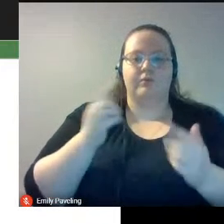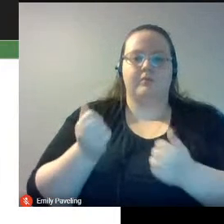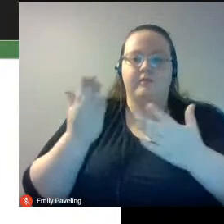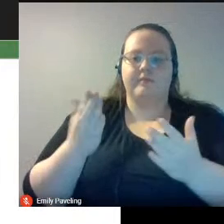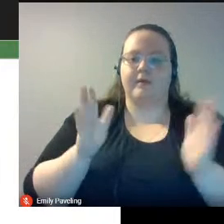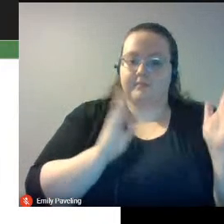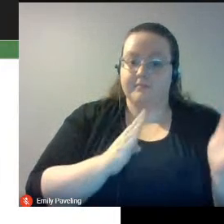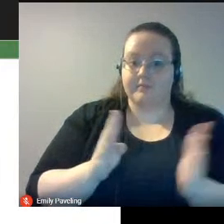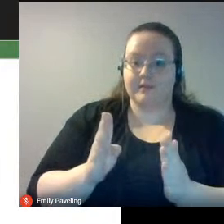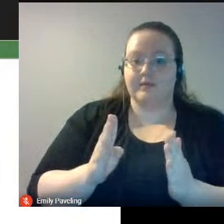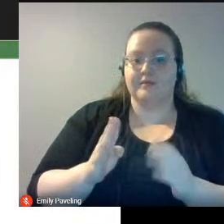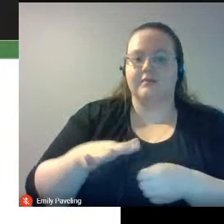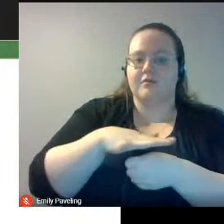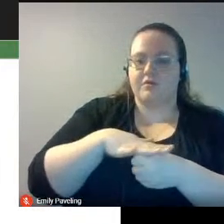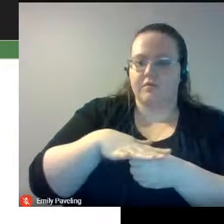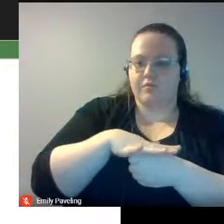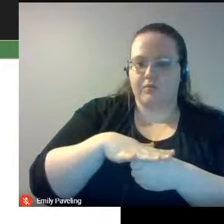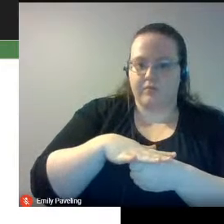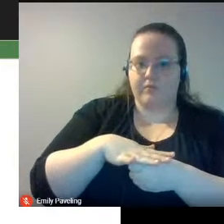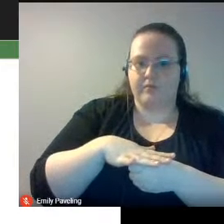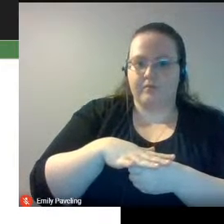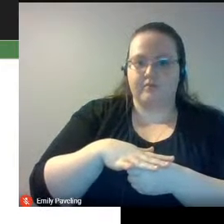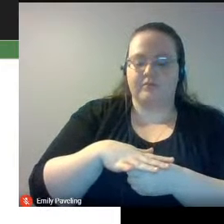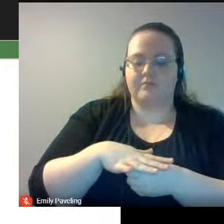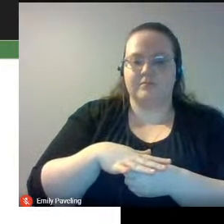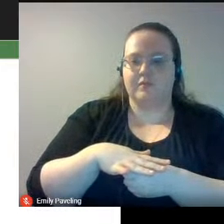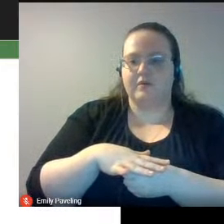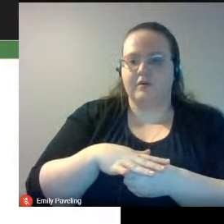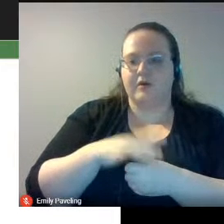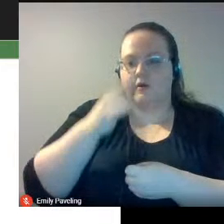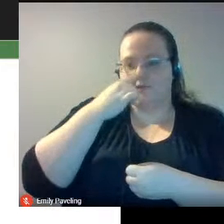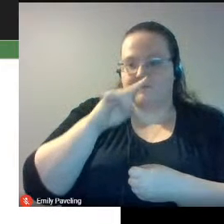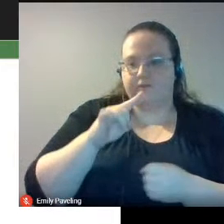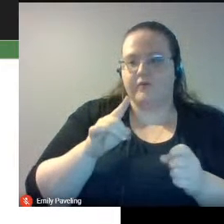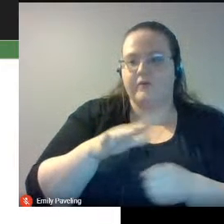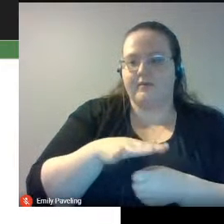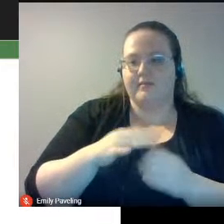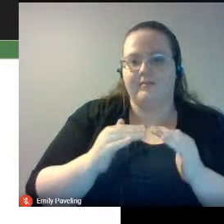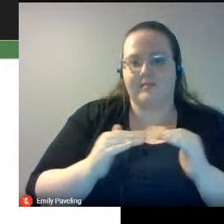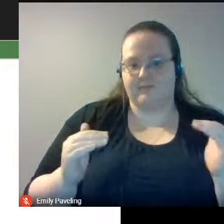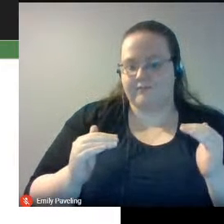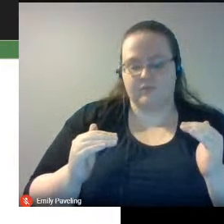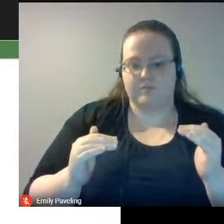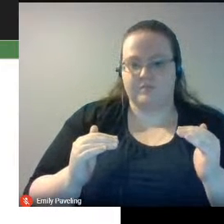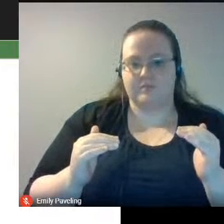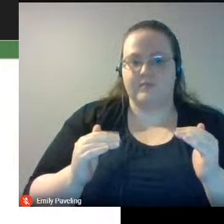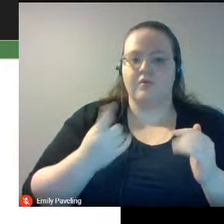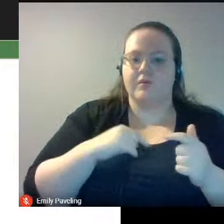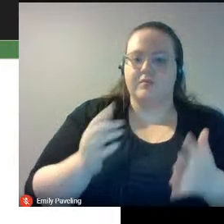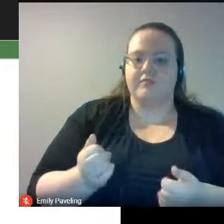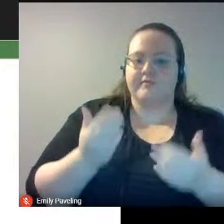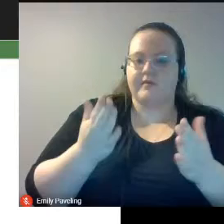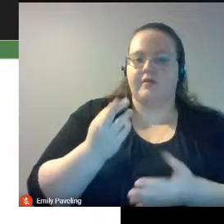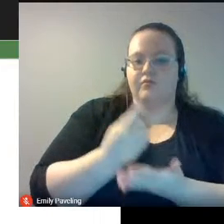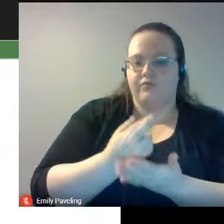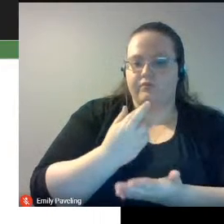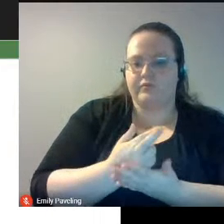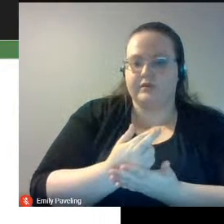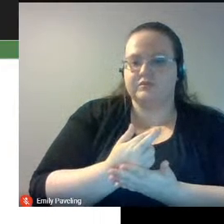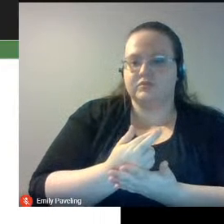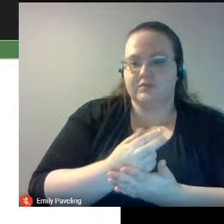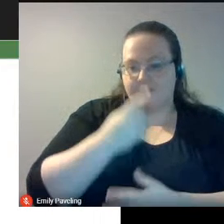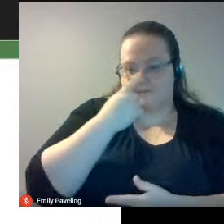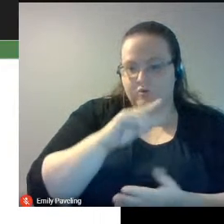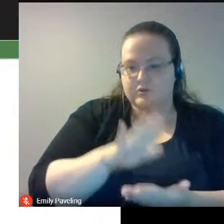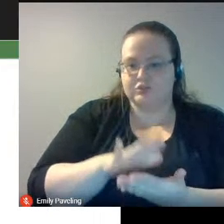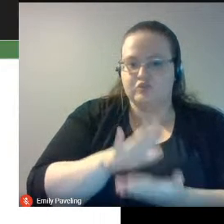do provide lots of guidance. This includes providing recommendations and resources to help school boards and private